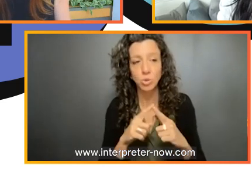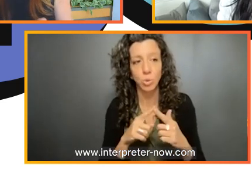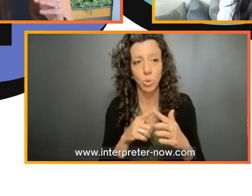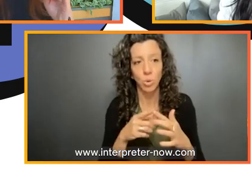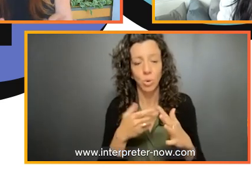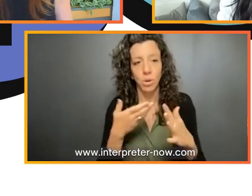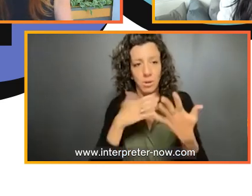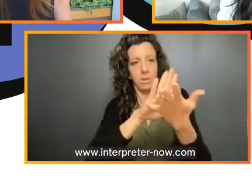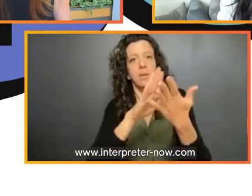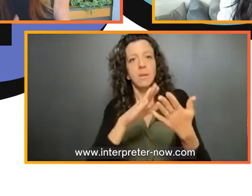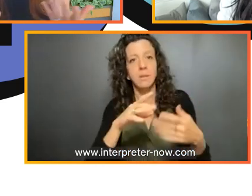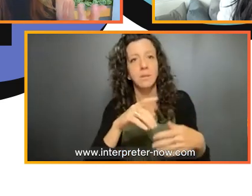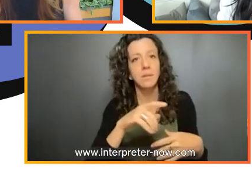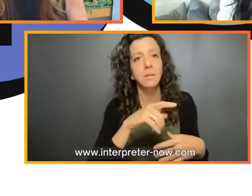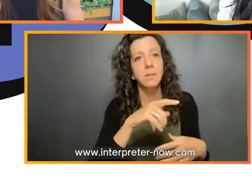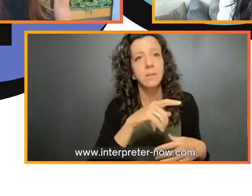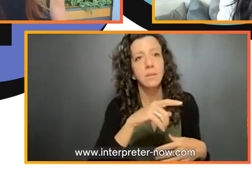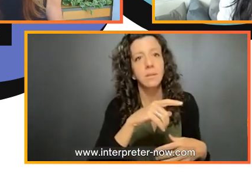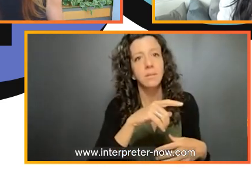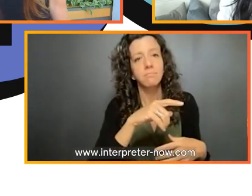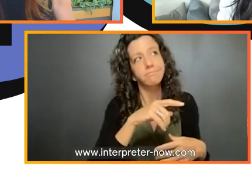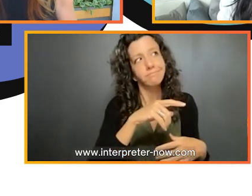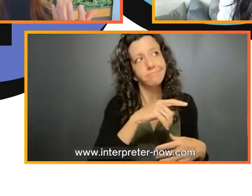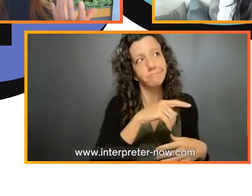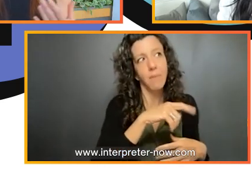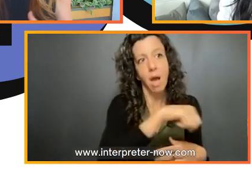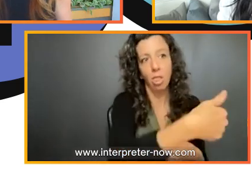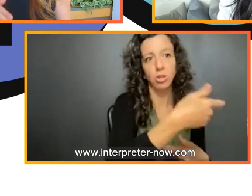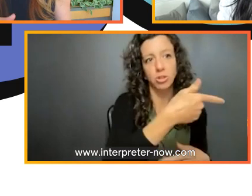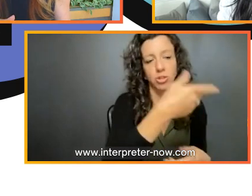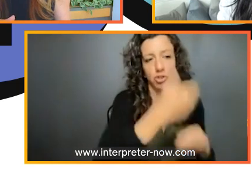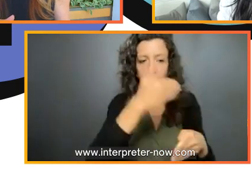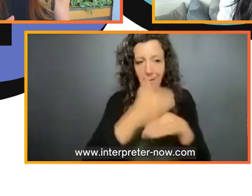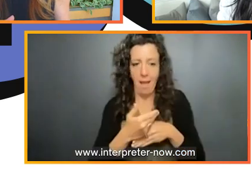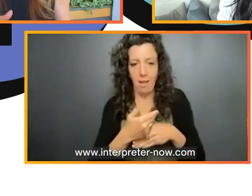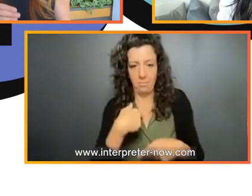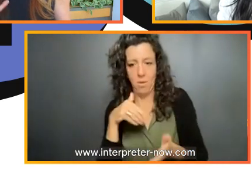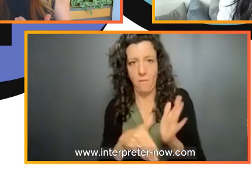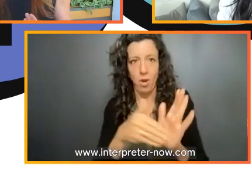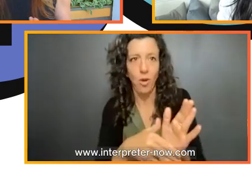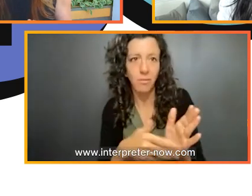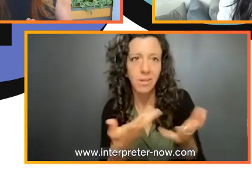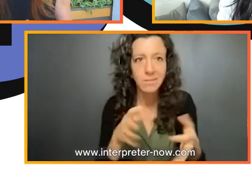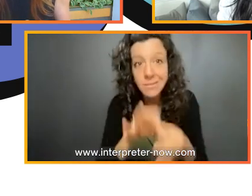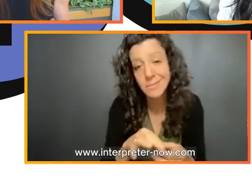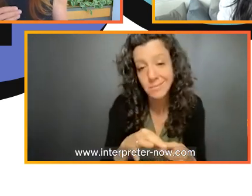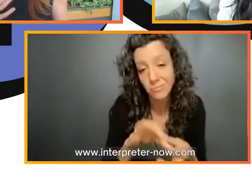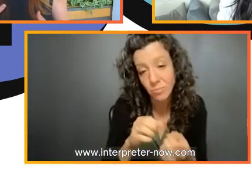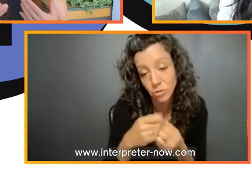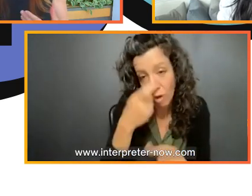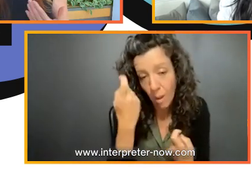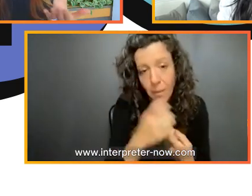being shut down repeatedly, partly trauma, right? By using shyness.